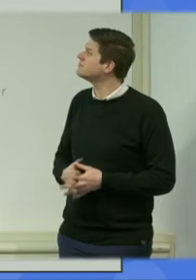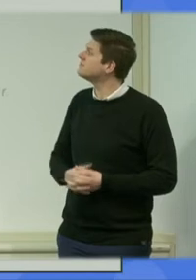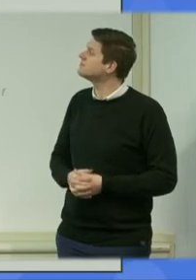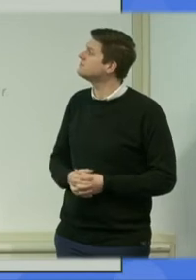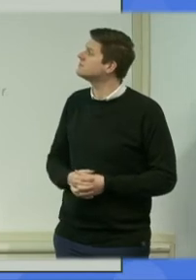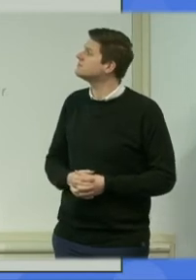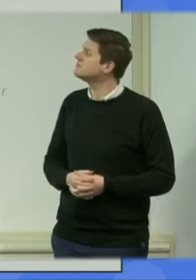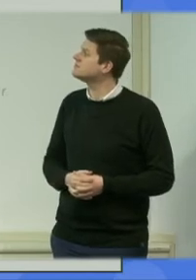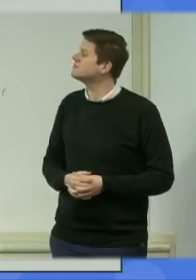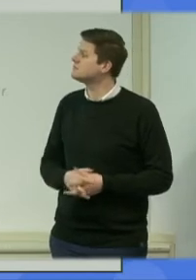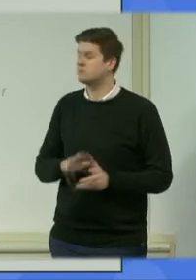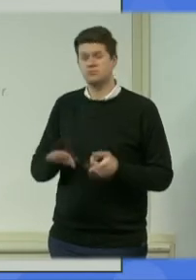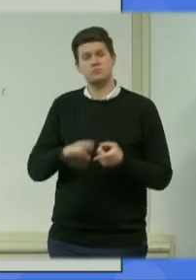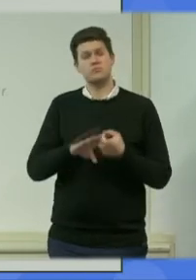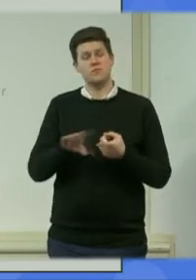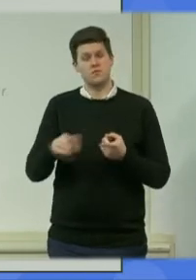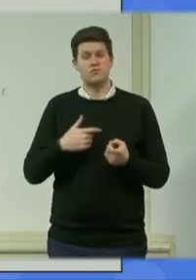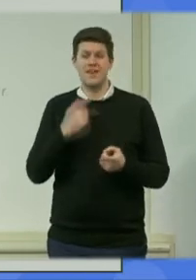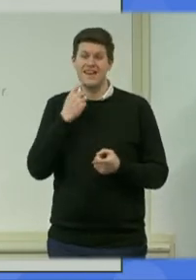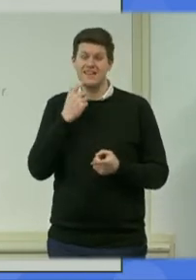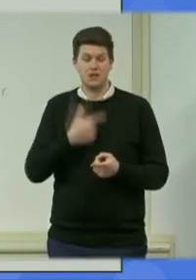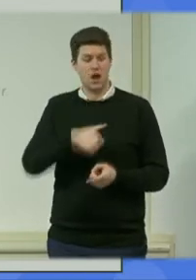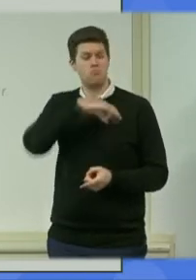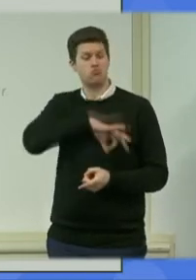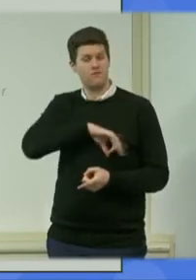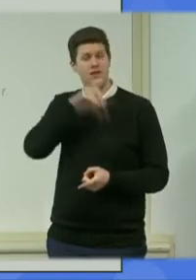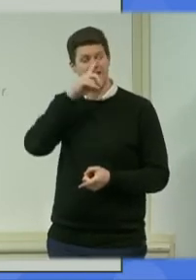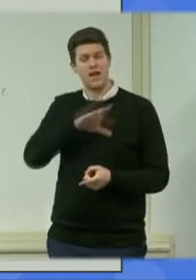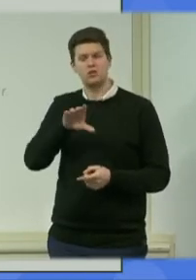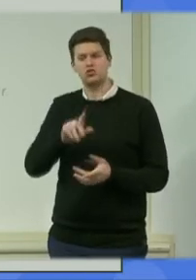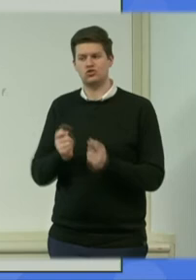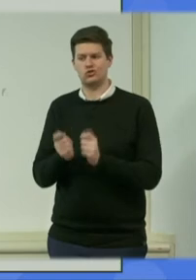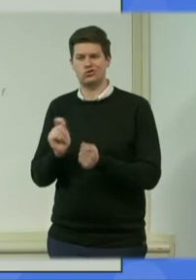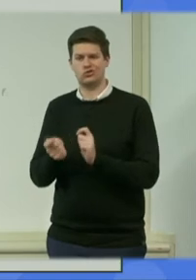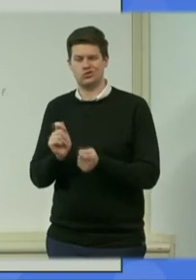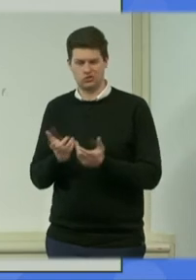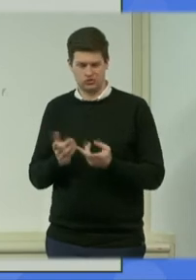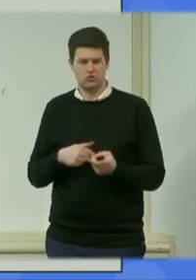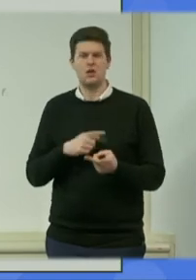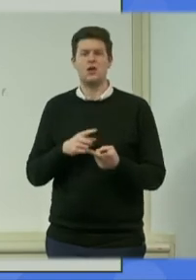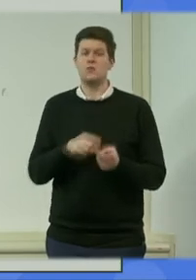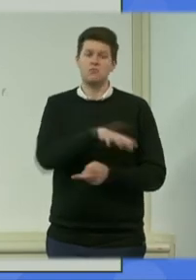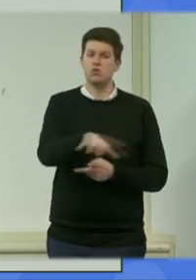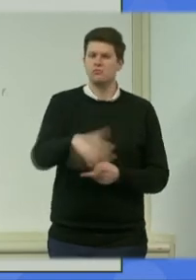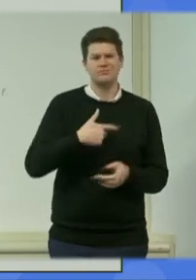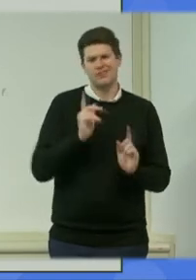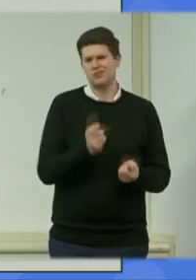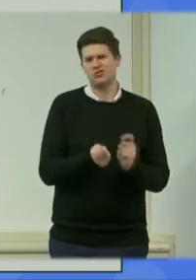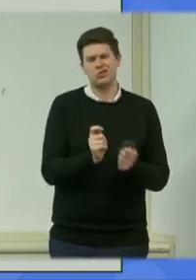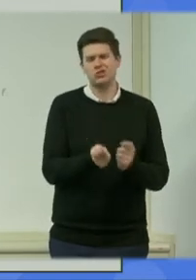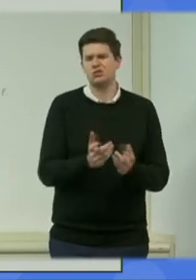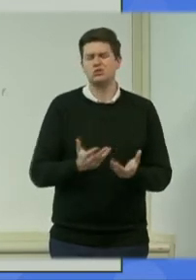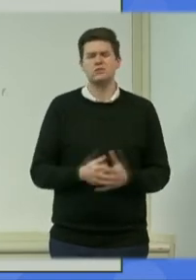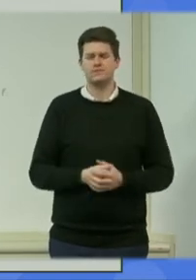So the first is it's much easier to shift profits than it is to shift property. So, for example, corporate profits, it's quite easy, unfortunately,